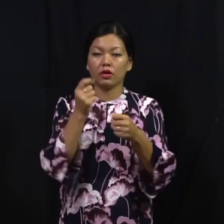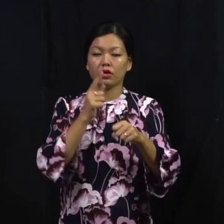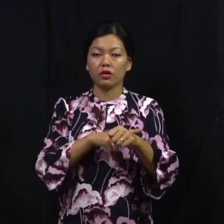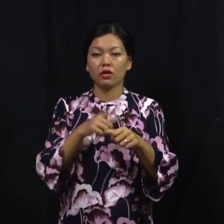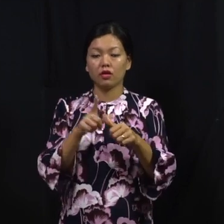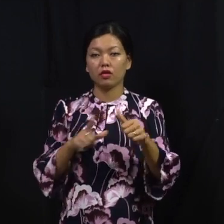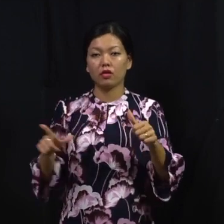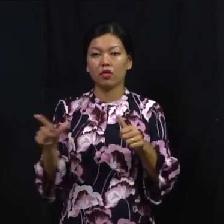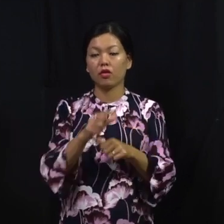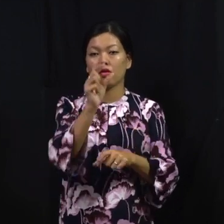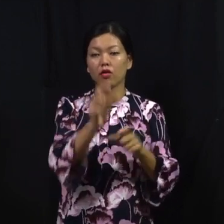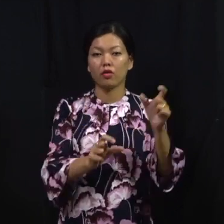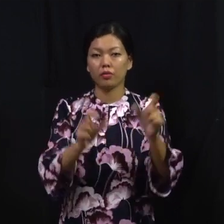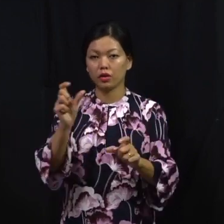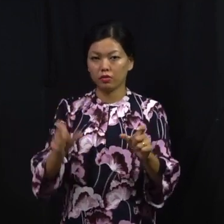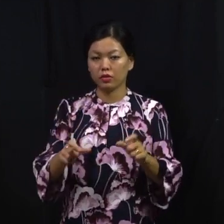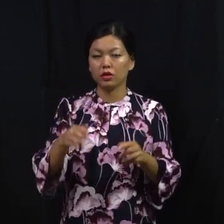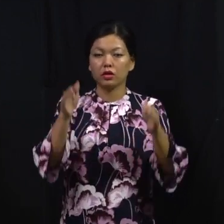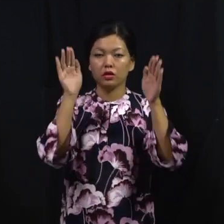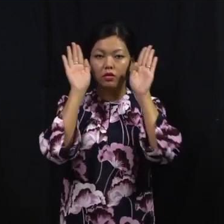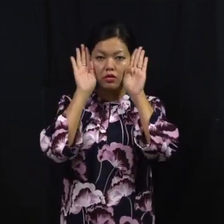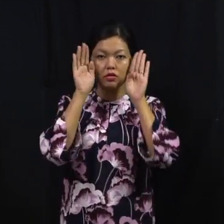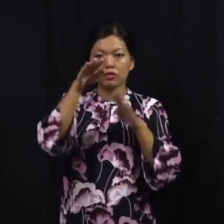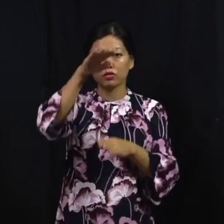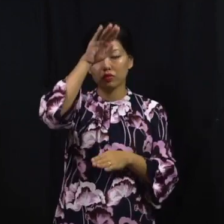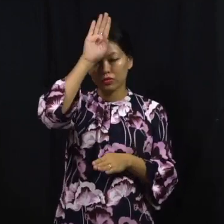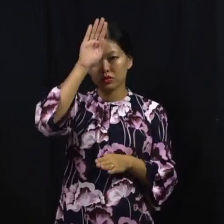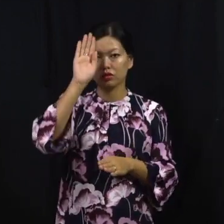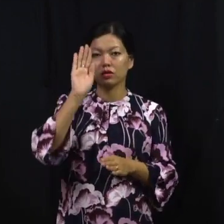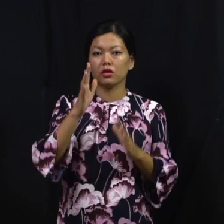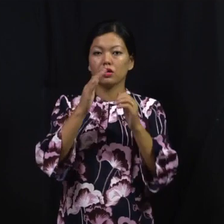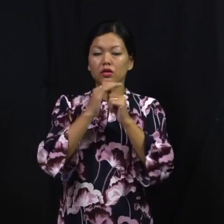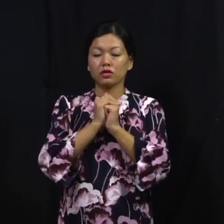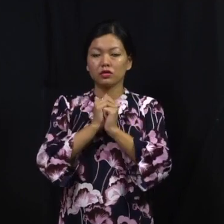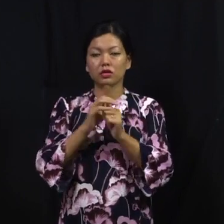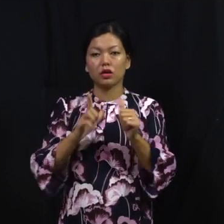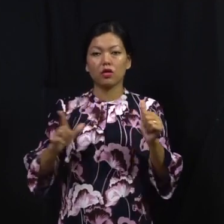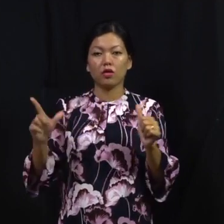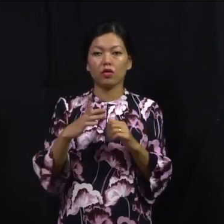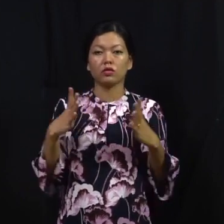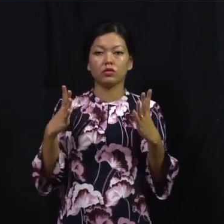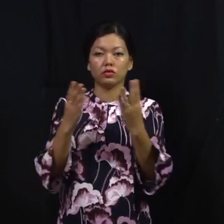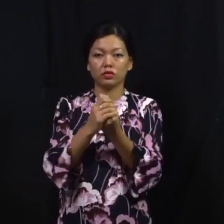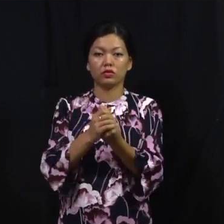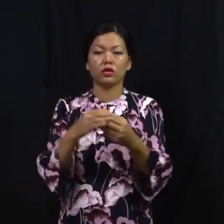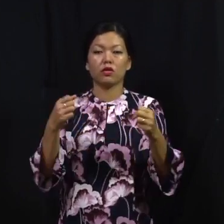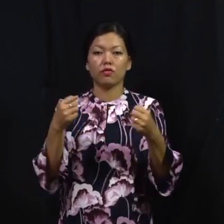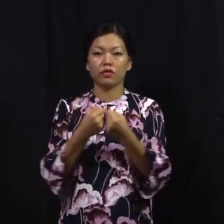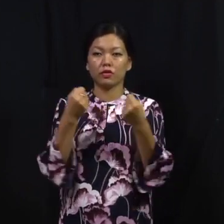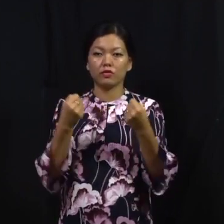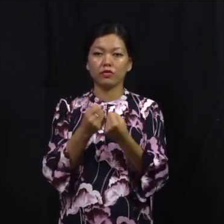this, India got independence and she got the right to self-determination. And self-determination is